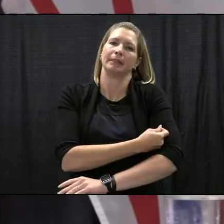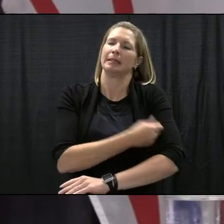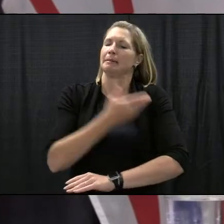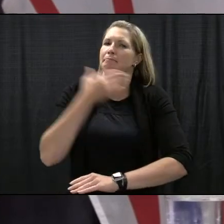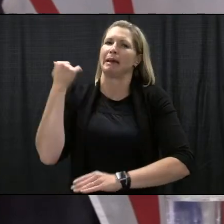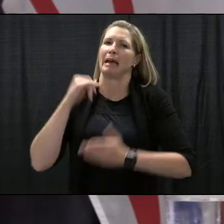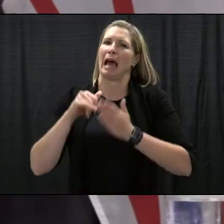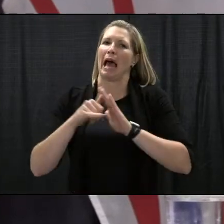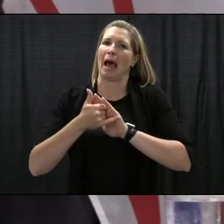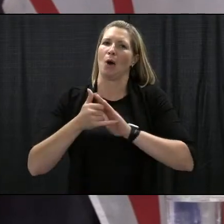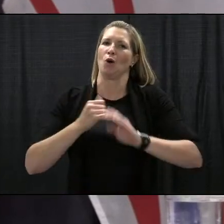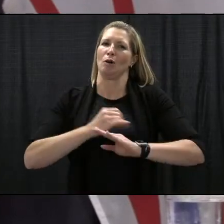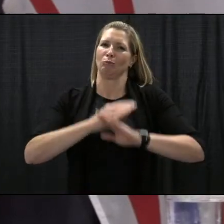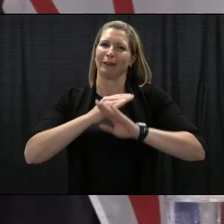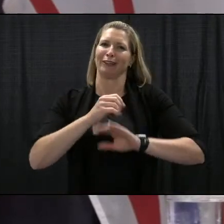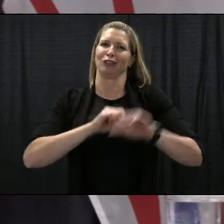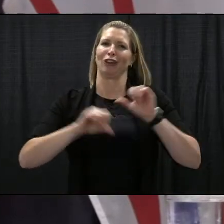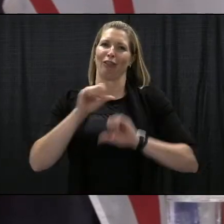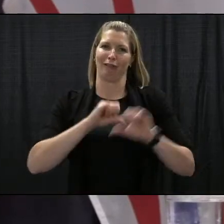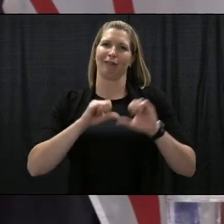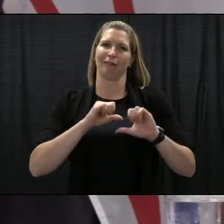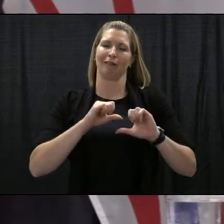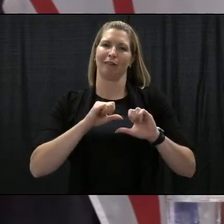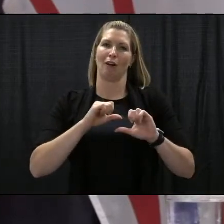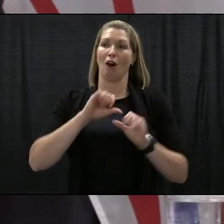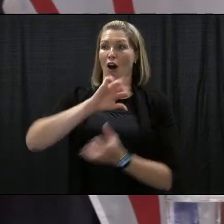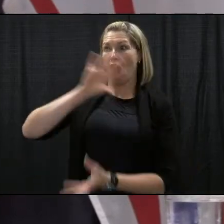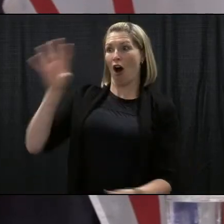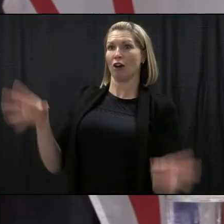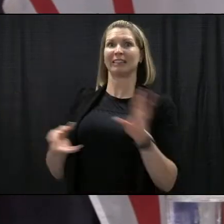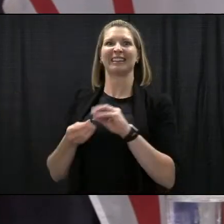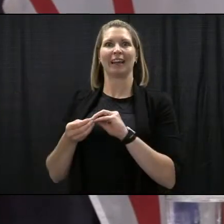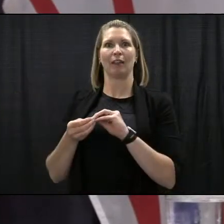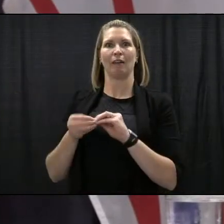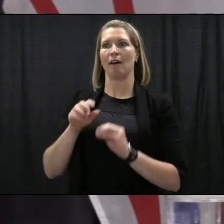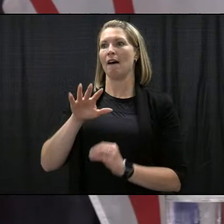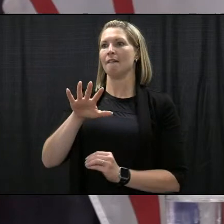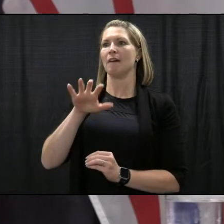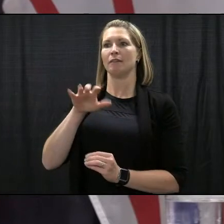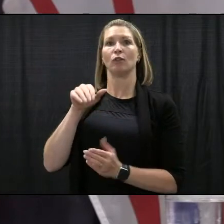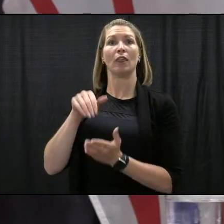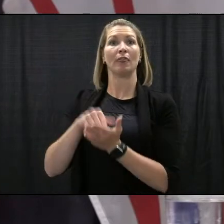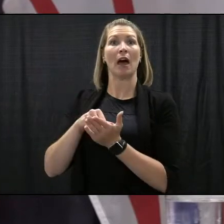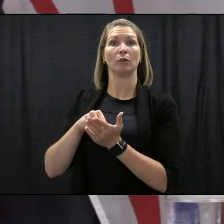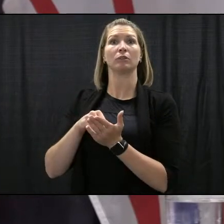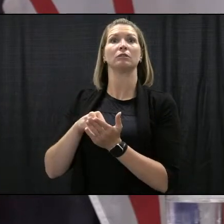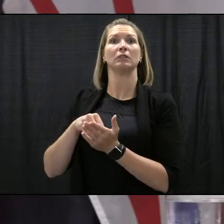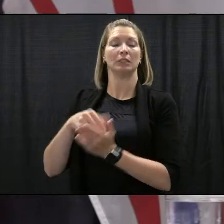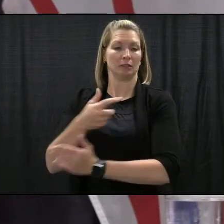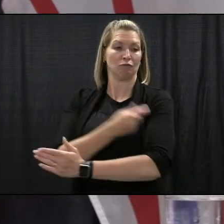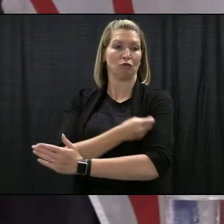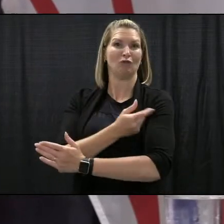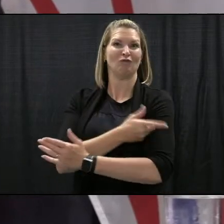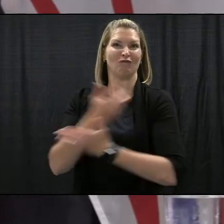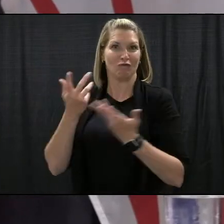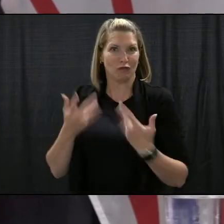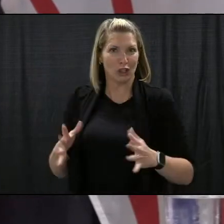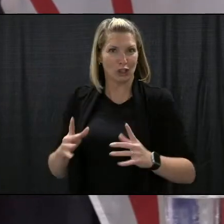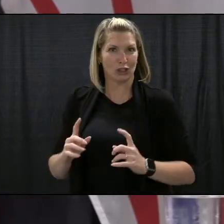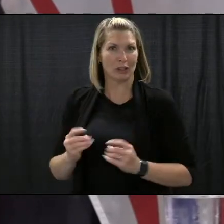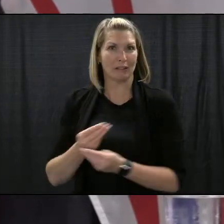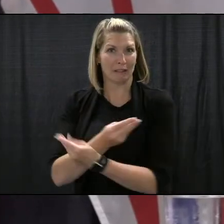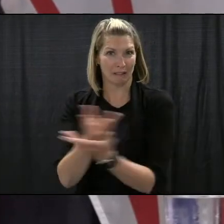COVID-19. Today we have over 500,000 doses delivered into arms. We have over